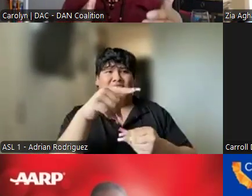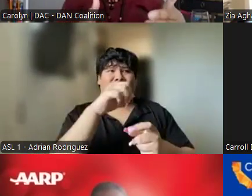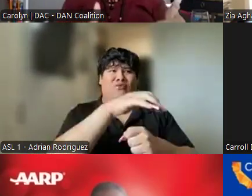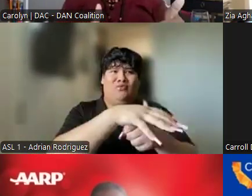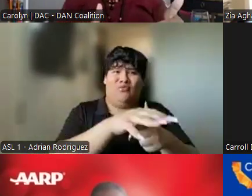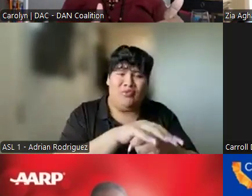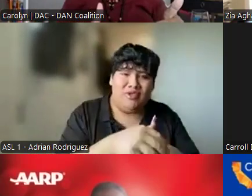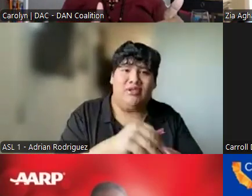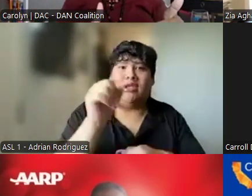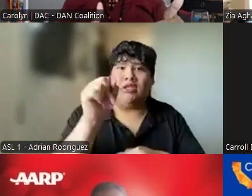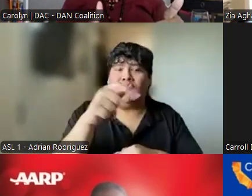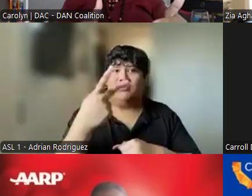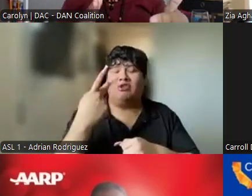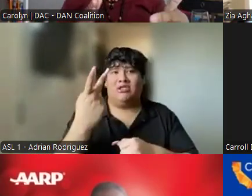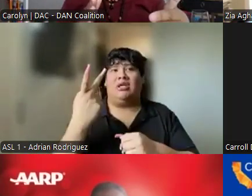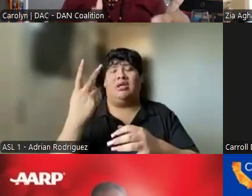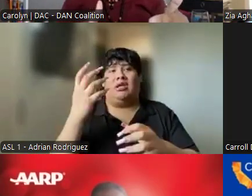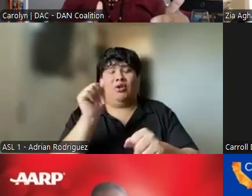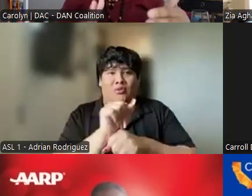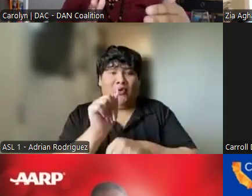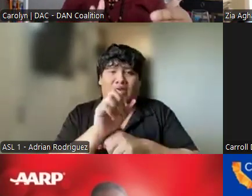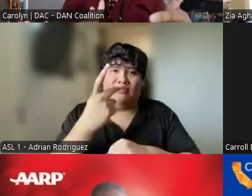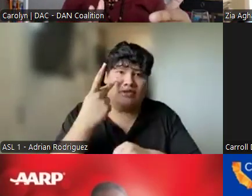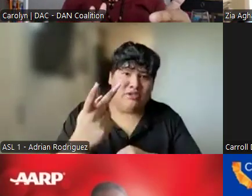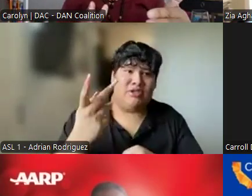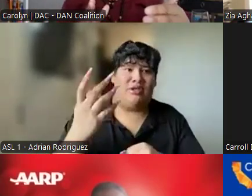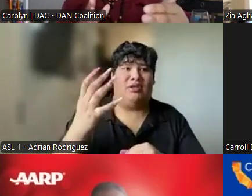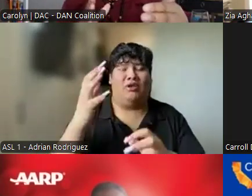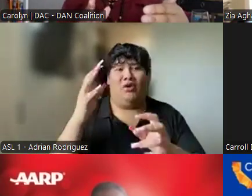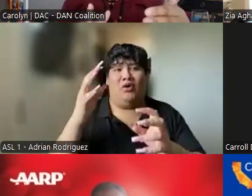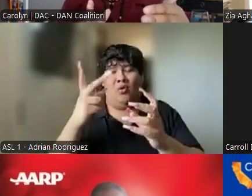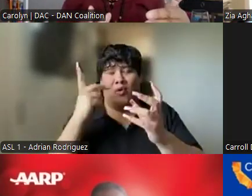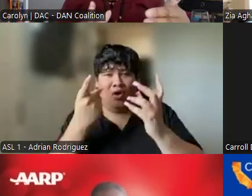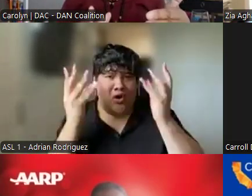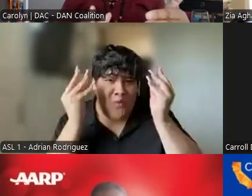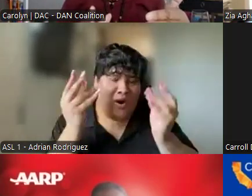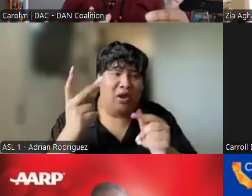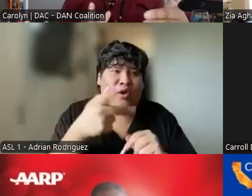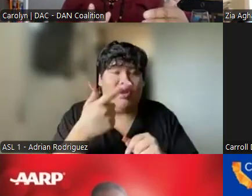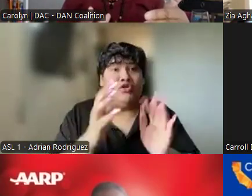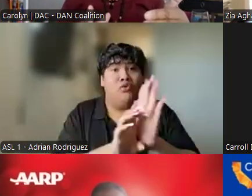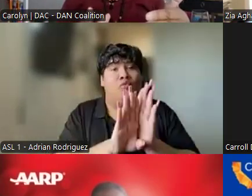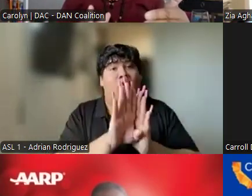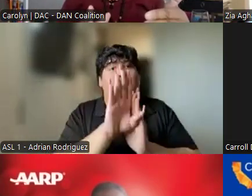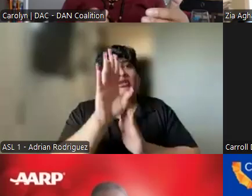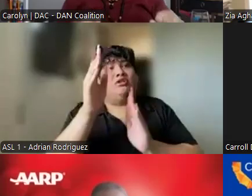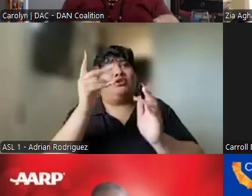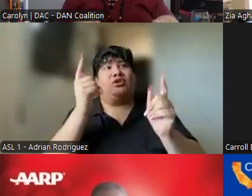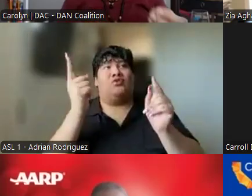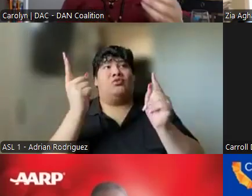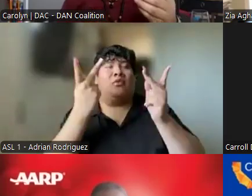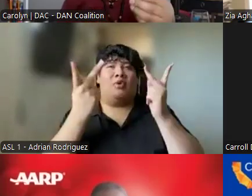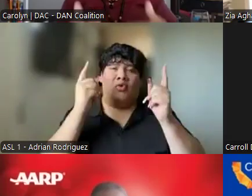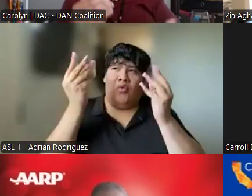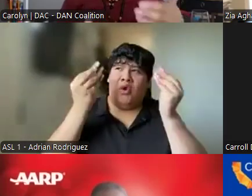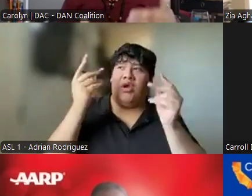saying, yes, we see the challenges. Yes, we're aware. This raises the awareness to a level where